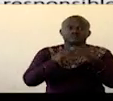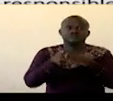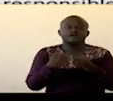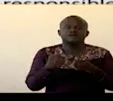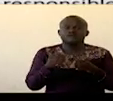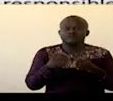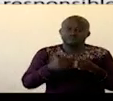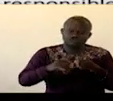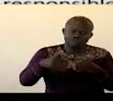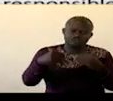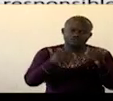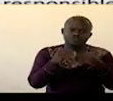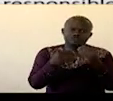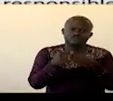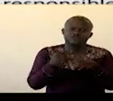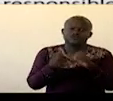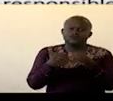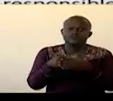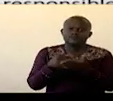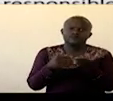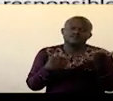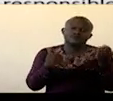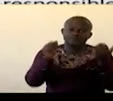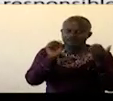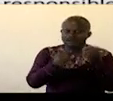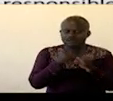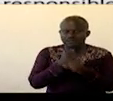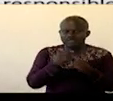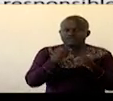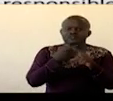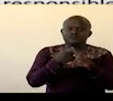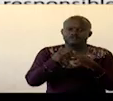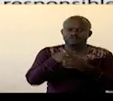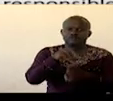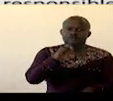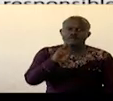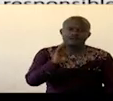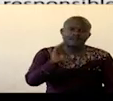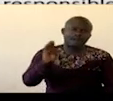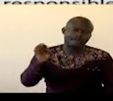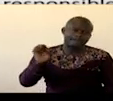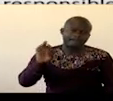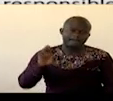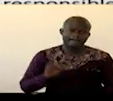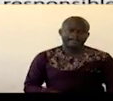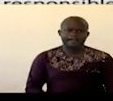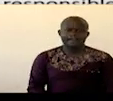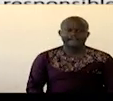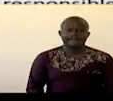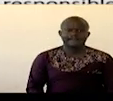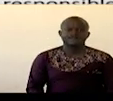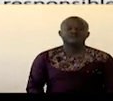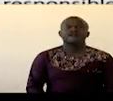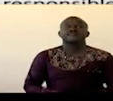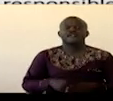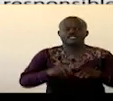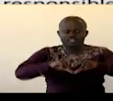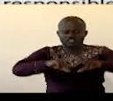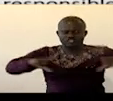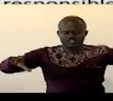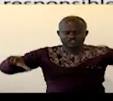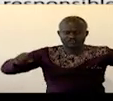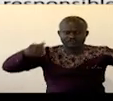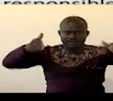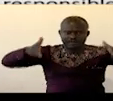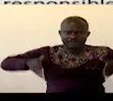young babies can also be made from rubber. Then we also have timber, which can